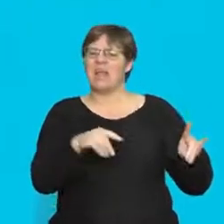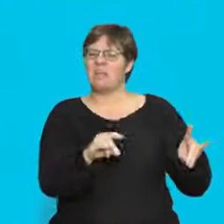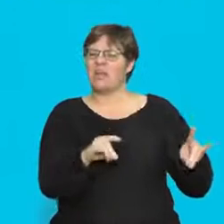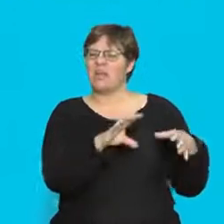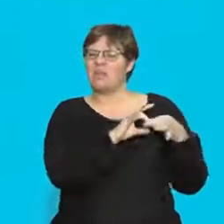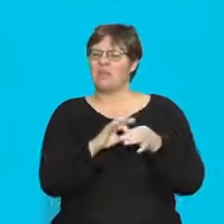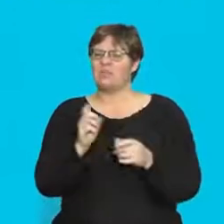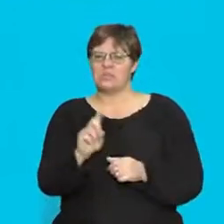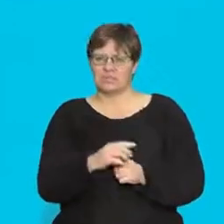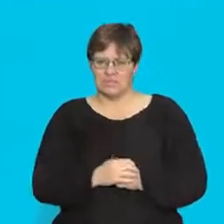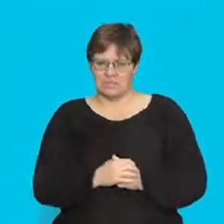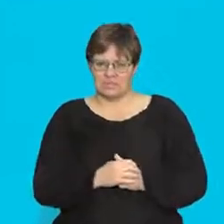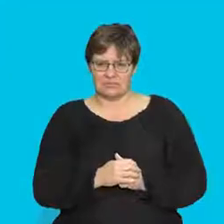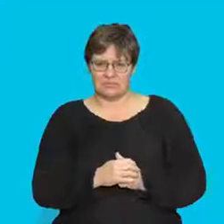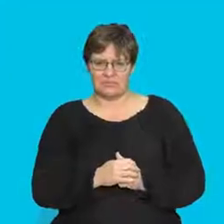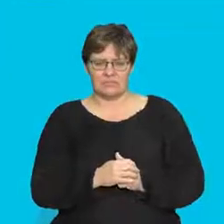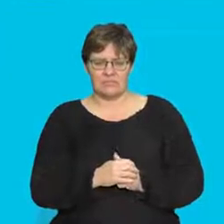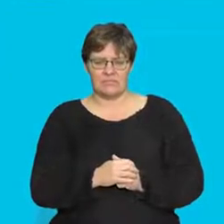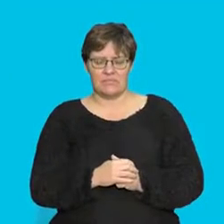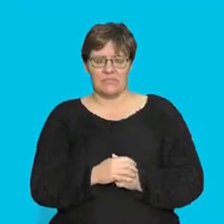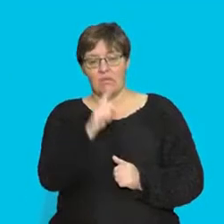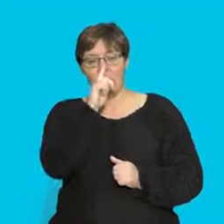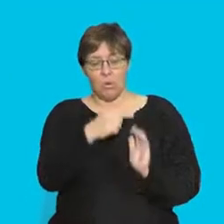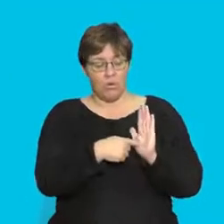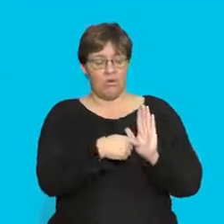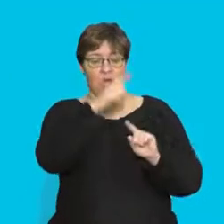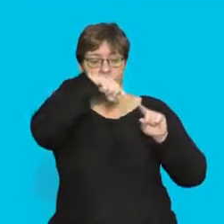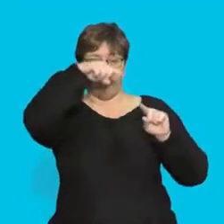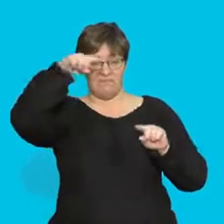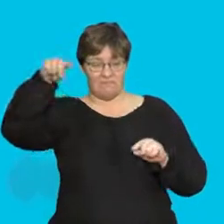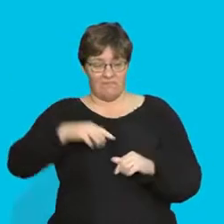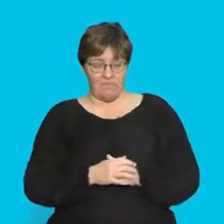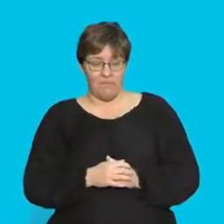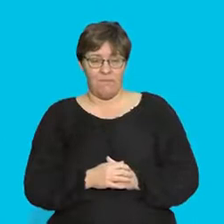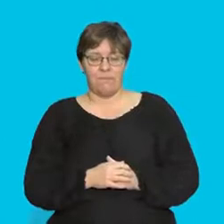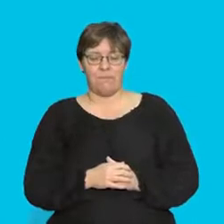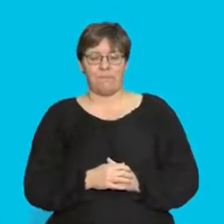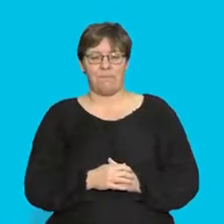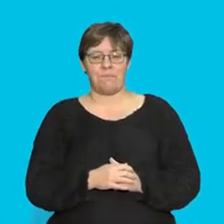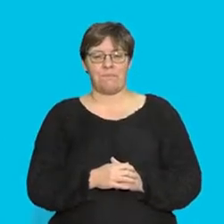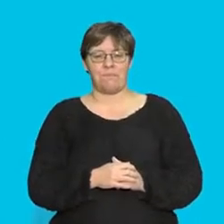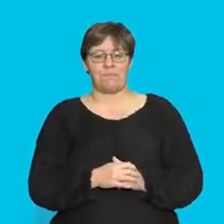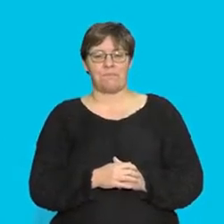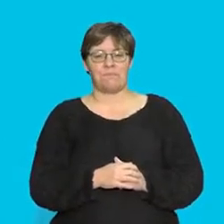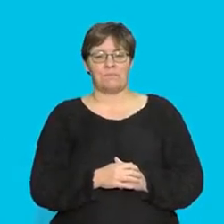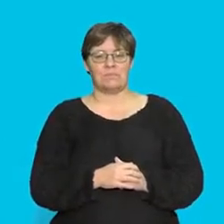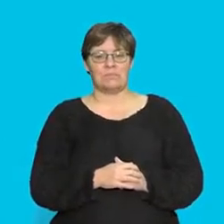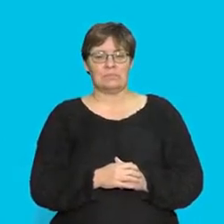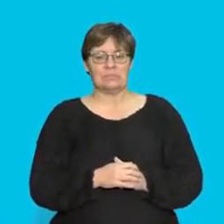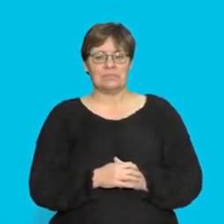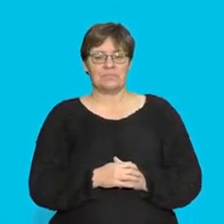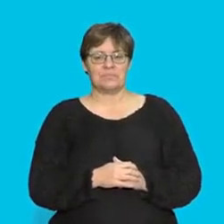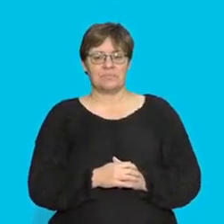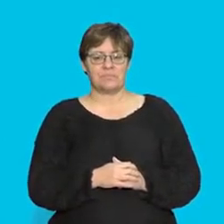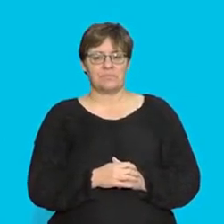organisms? Well, if you look at this graph, you can see that here on this axis